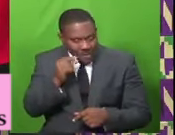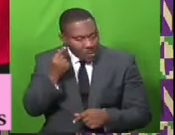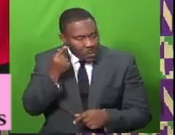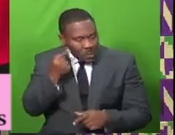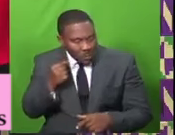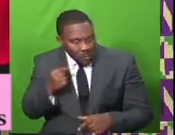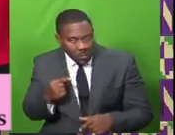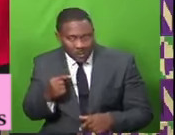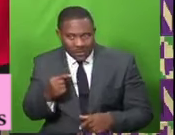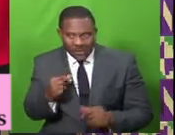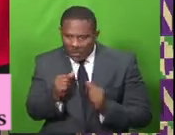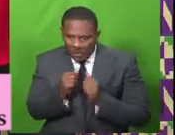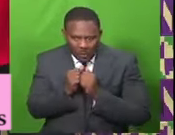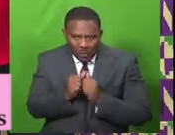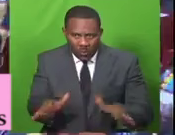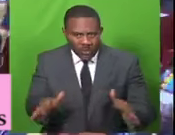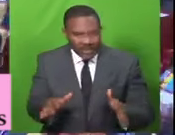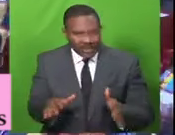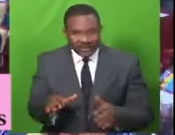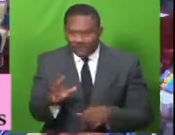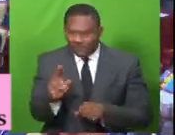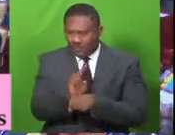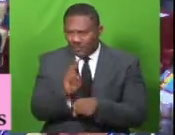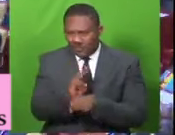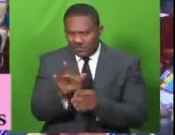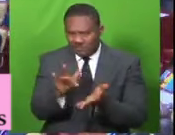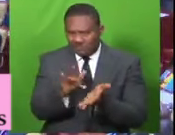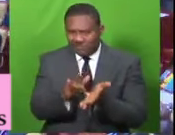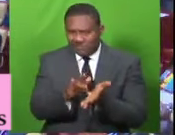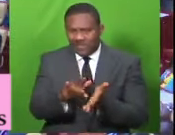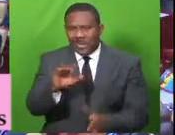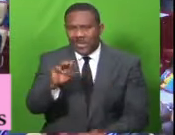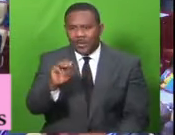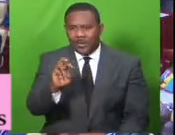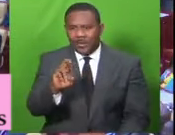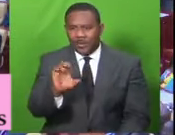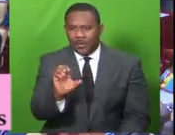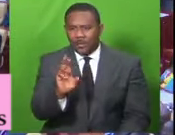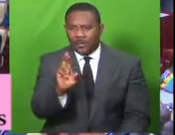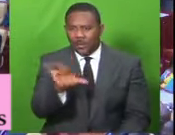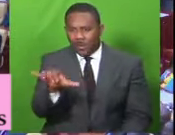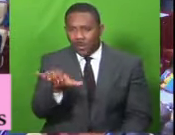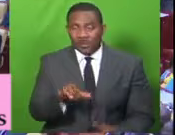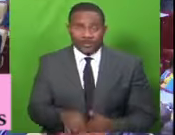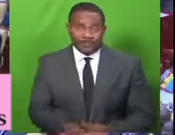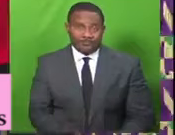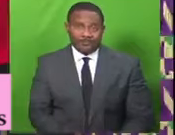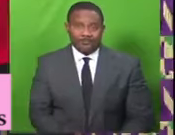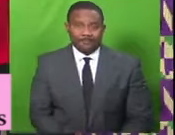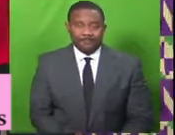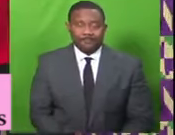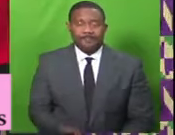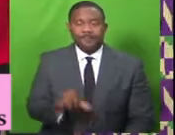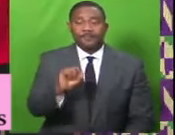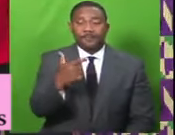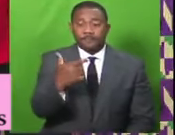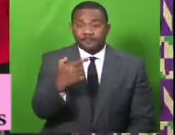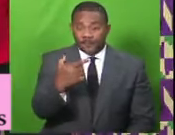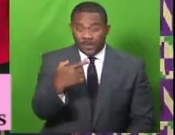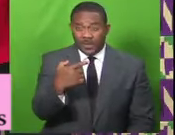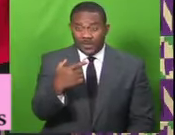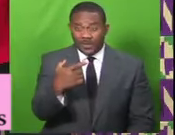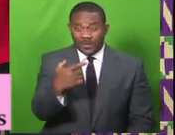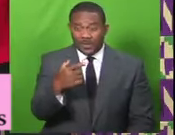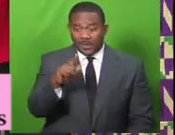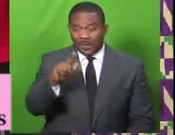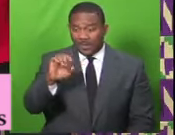ore without the use of mercury. In 2021, I launched the National Alternative Employment and